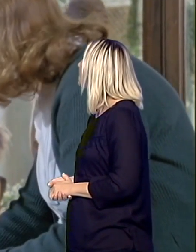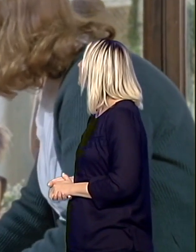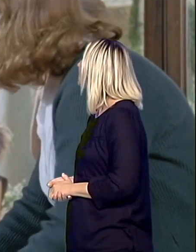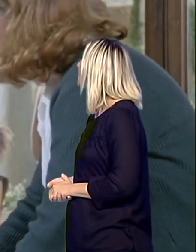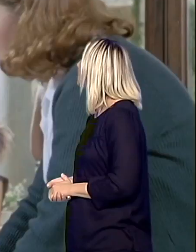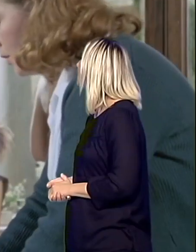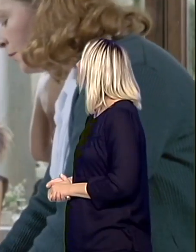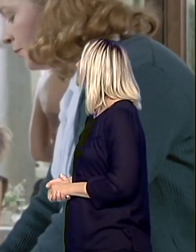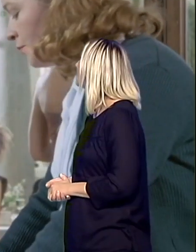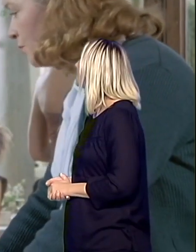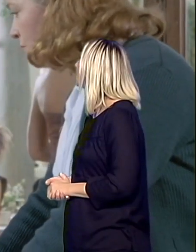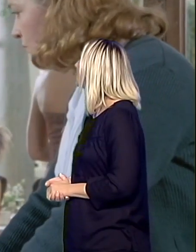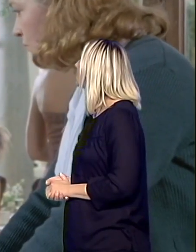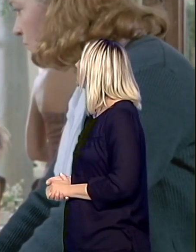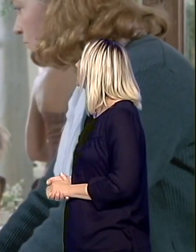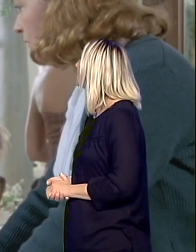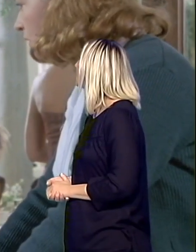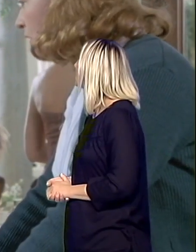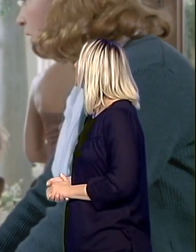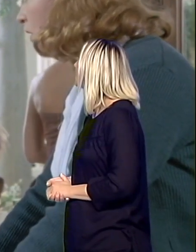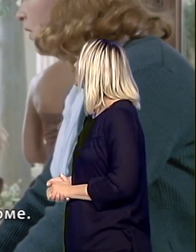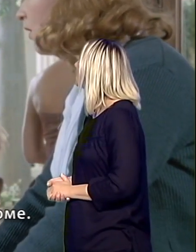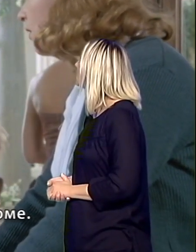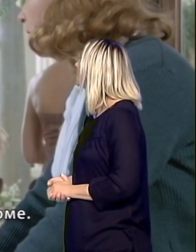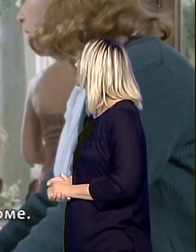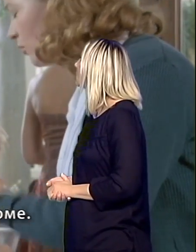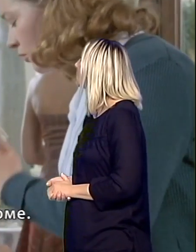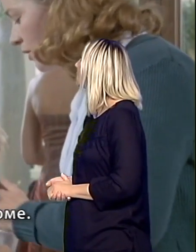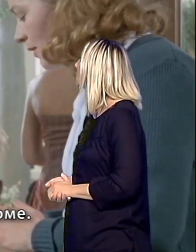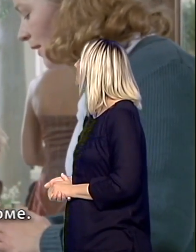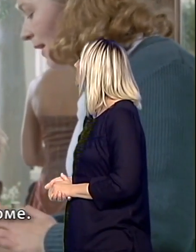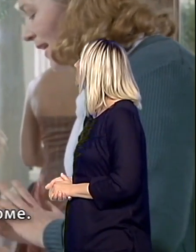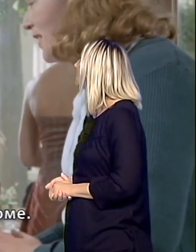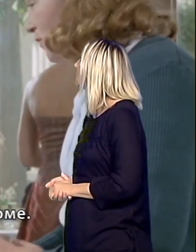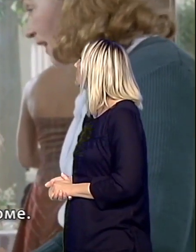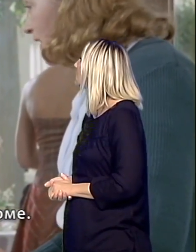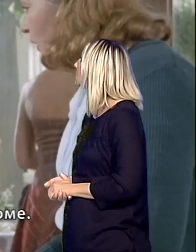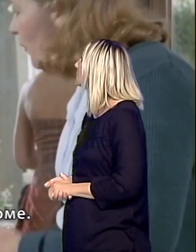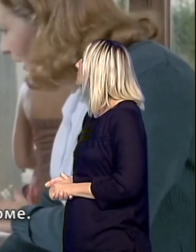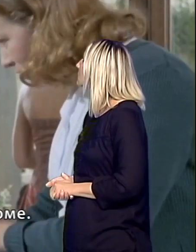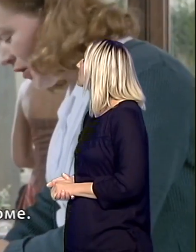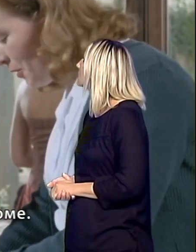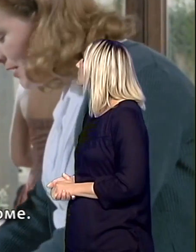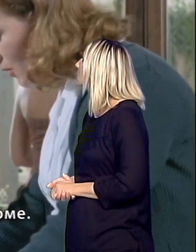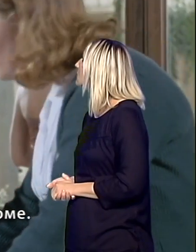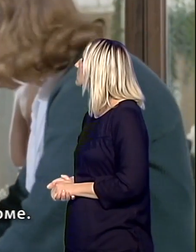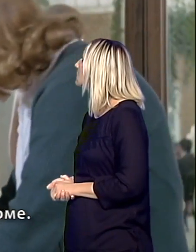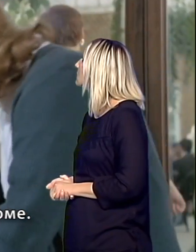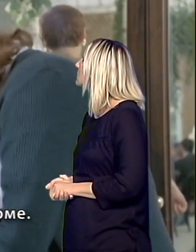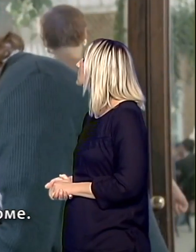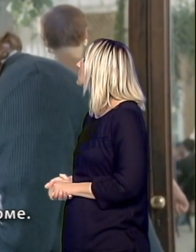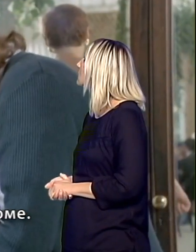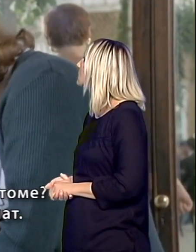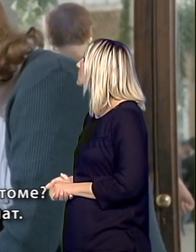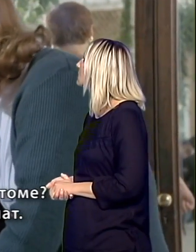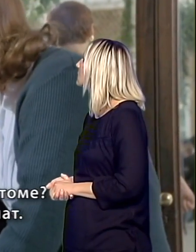okay? You're afraid of yourself. Oh, come on. Look, just... Let's You're afraid okay. of me. We can't talk about this now. Look, I'm